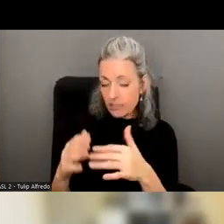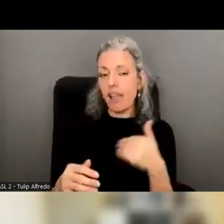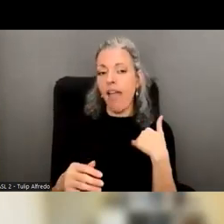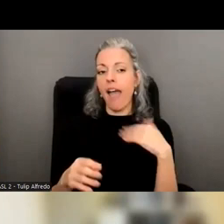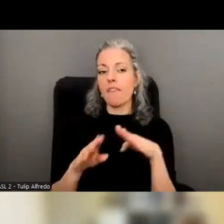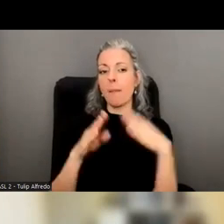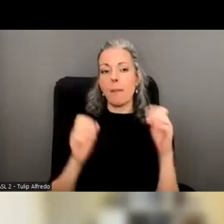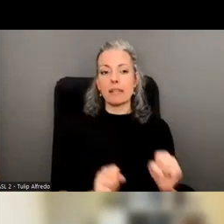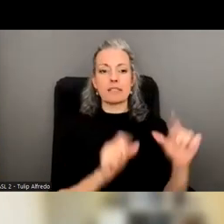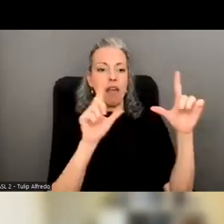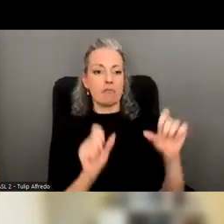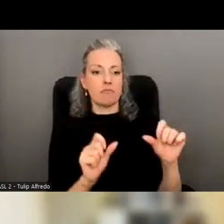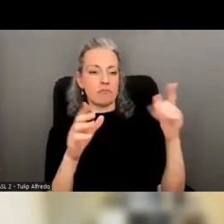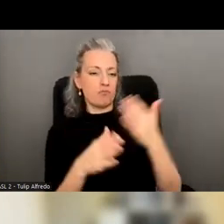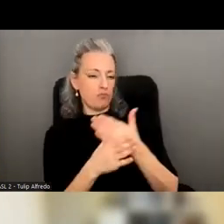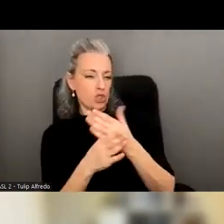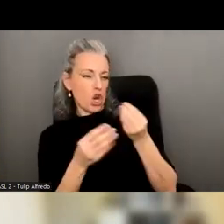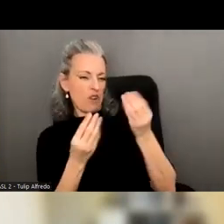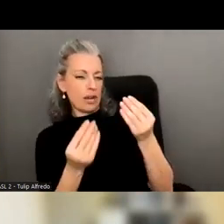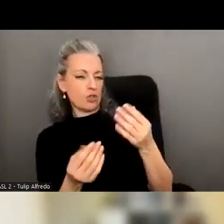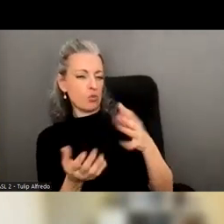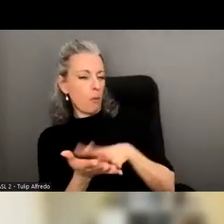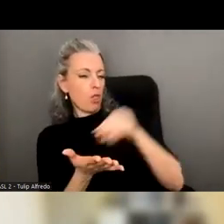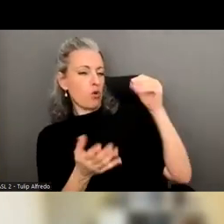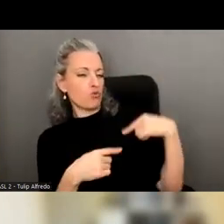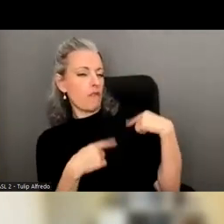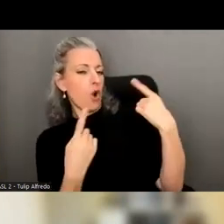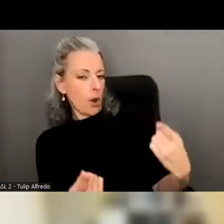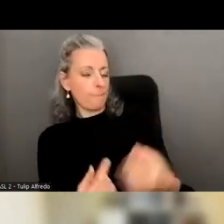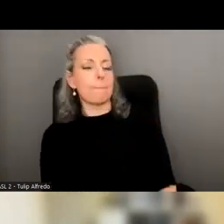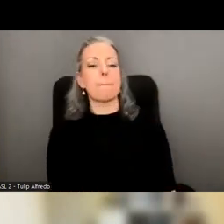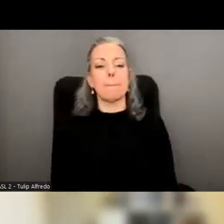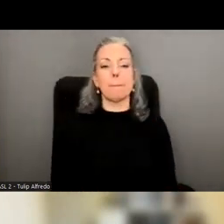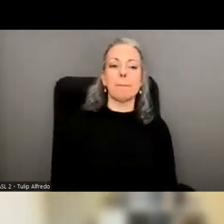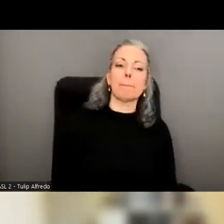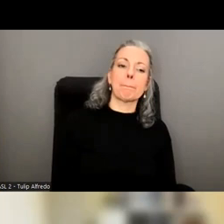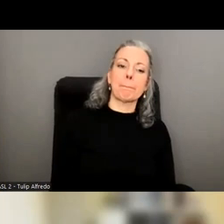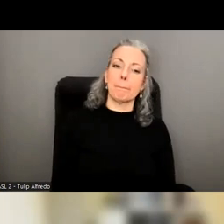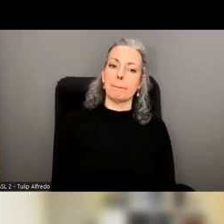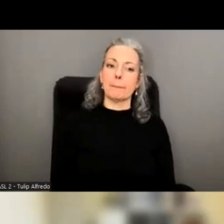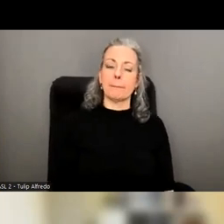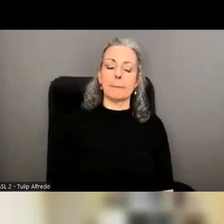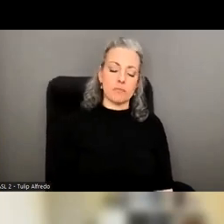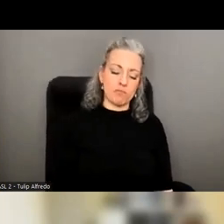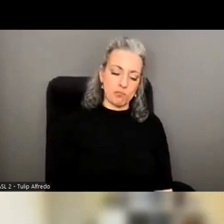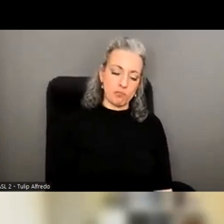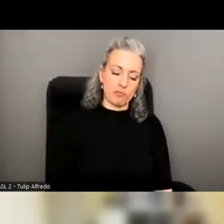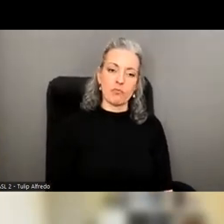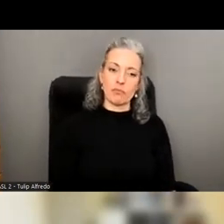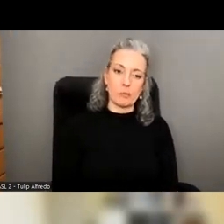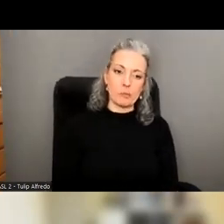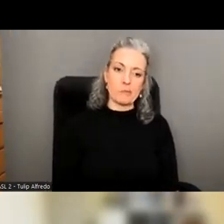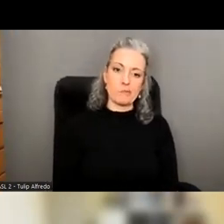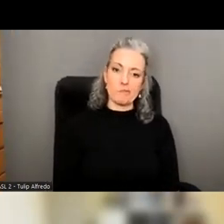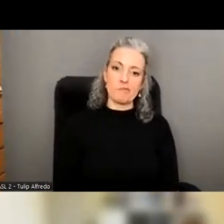will share information about what we've learned from this particular part of the project. And then next slide, please.